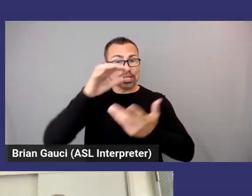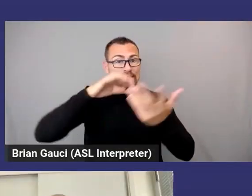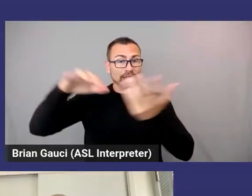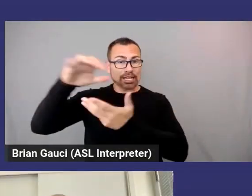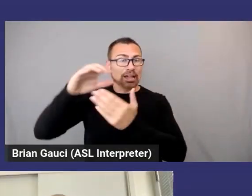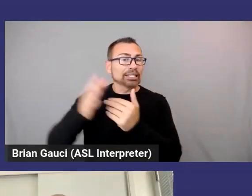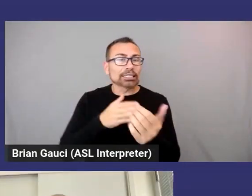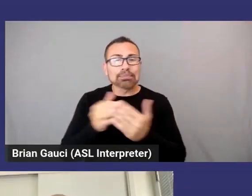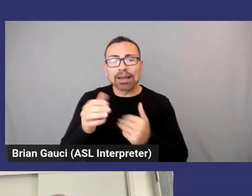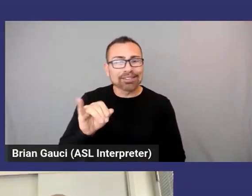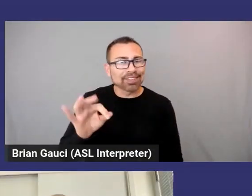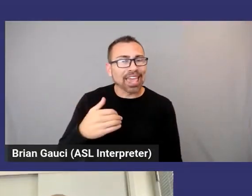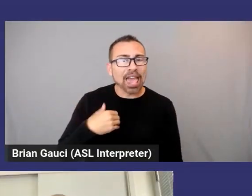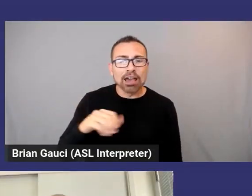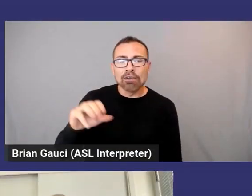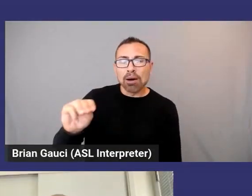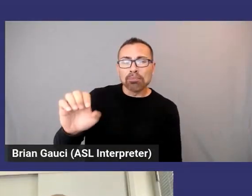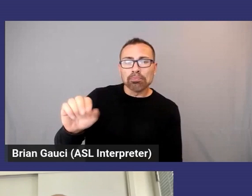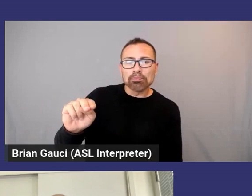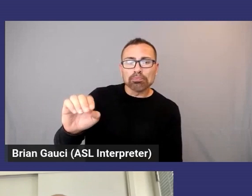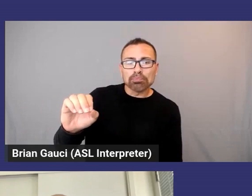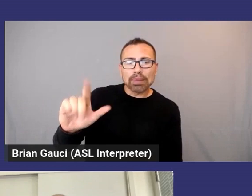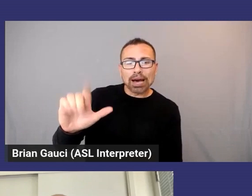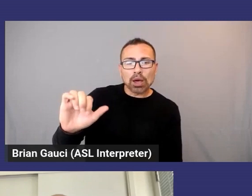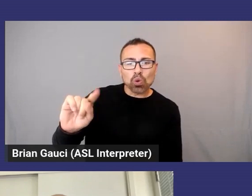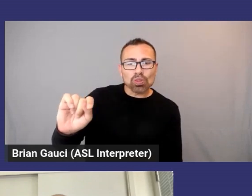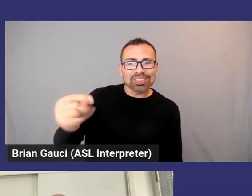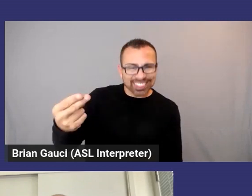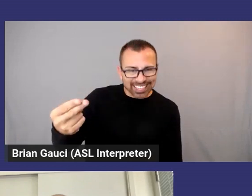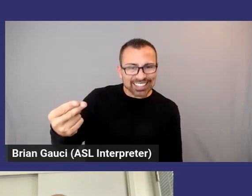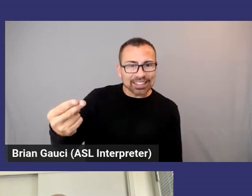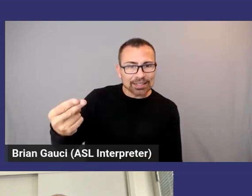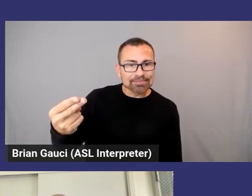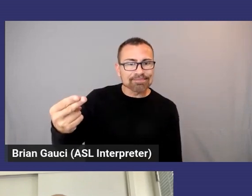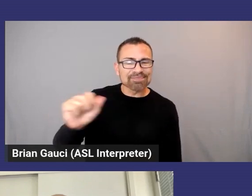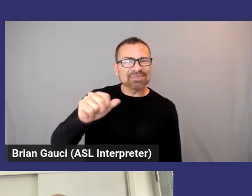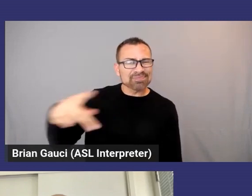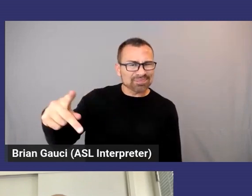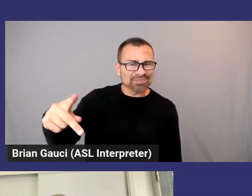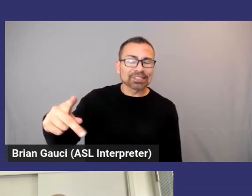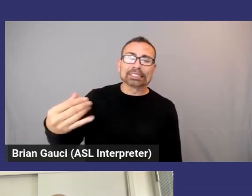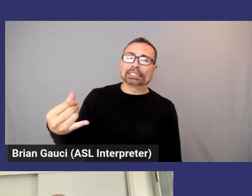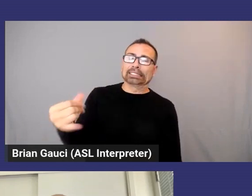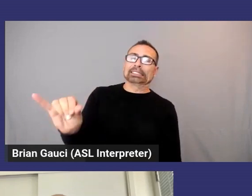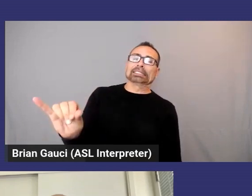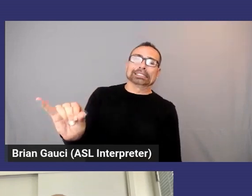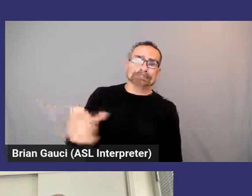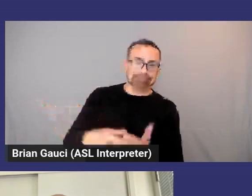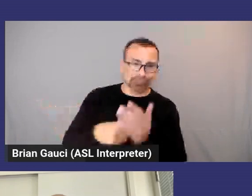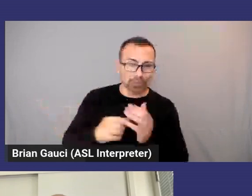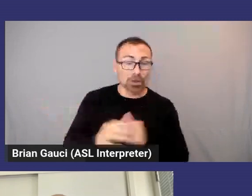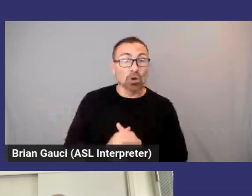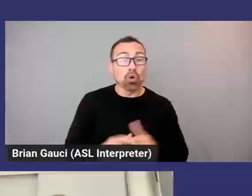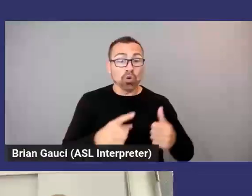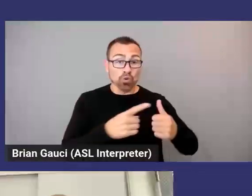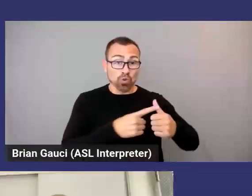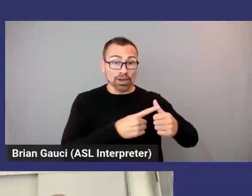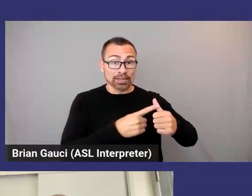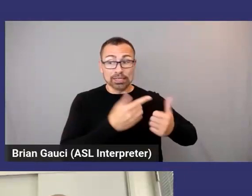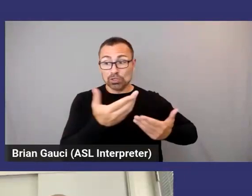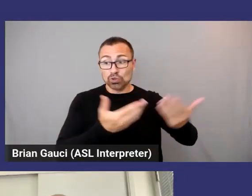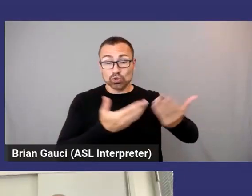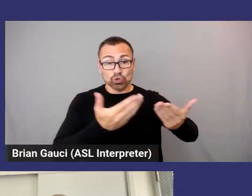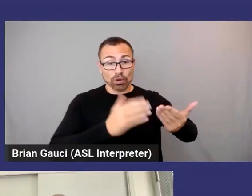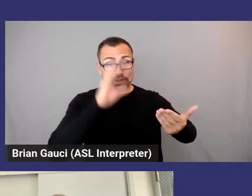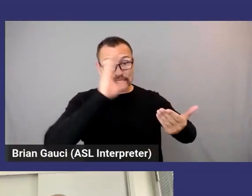monolith applications. You need to have service discovery. You need to be able to actually discover your